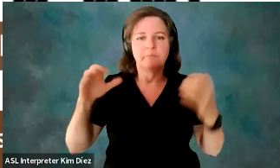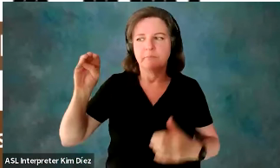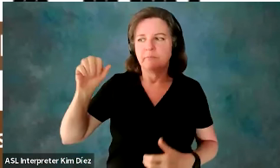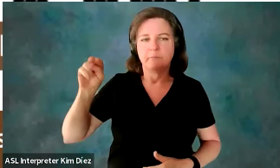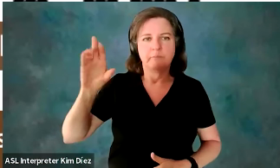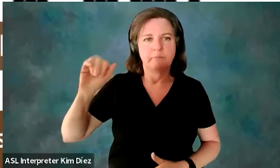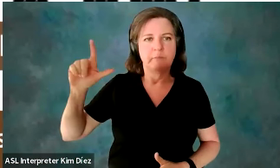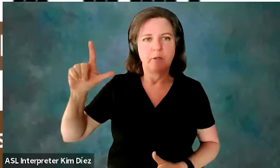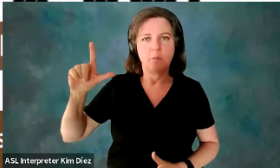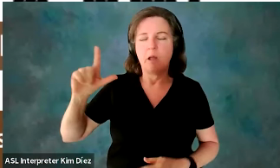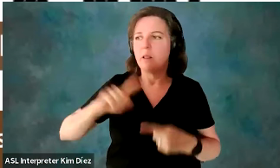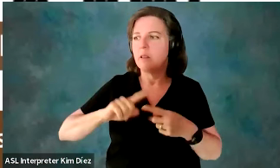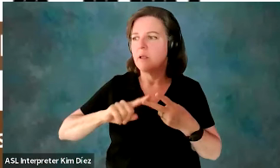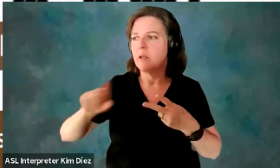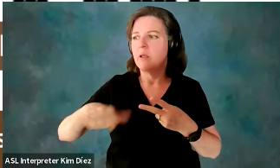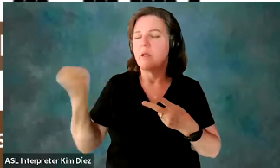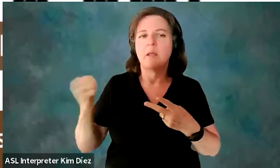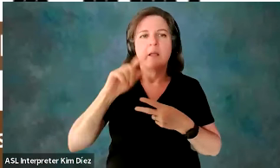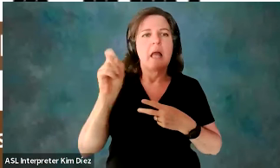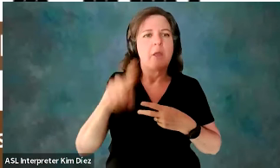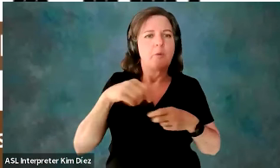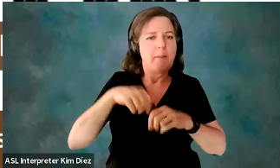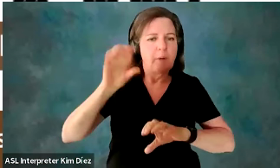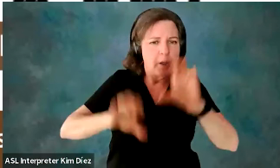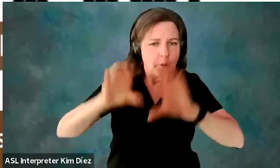I have another question in the chat.